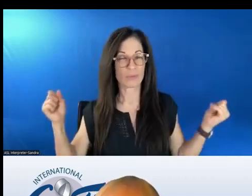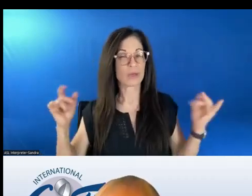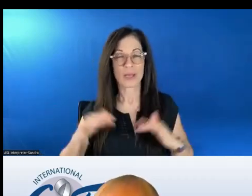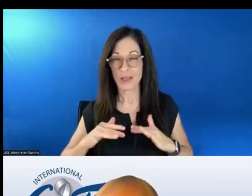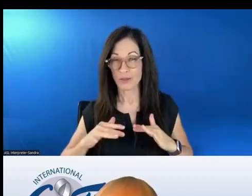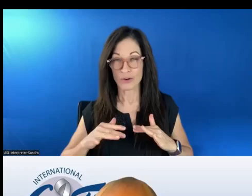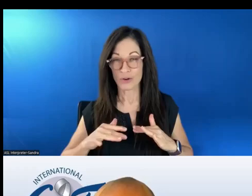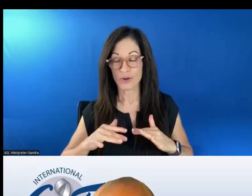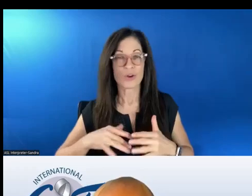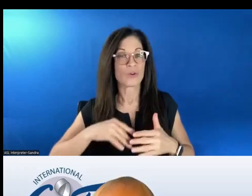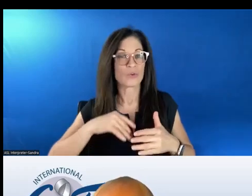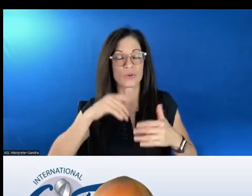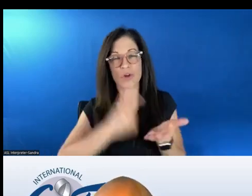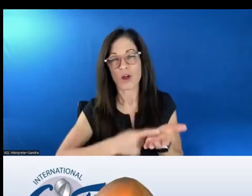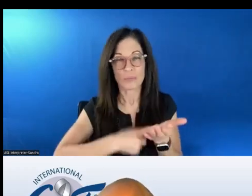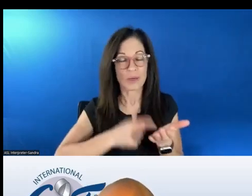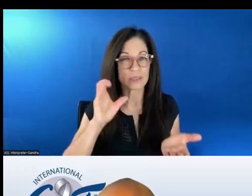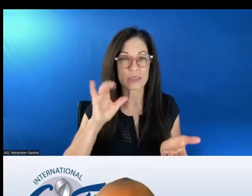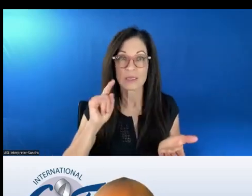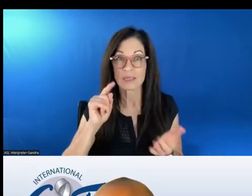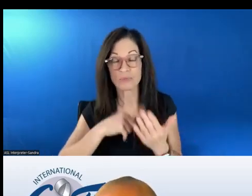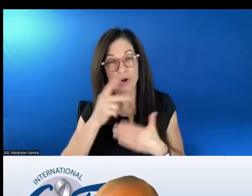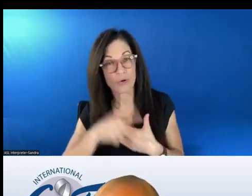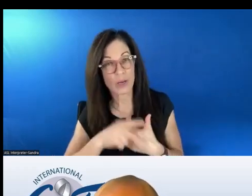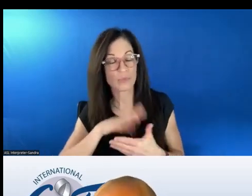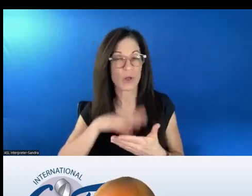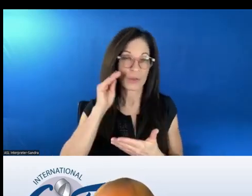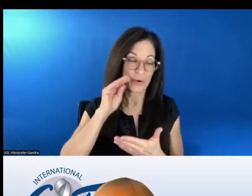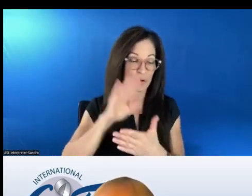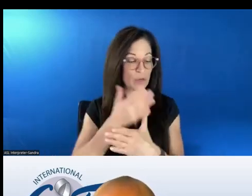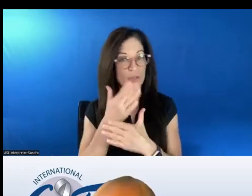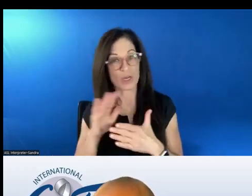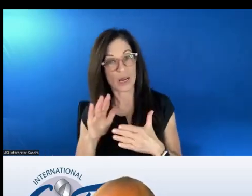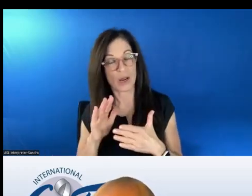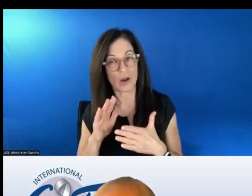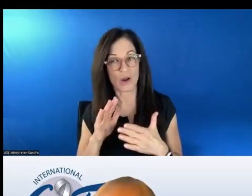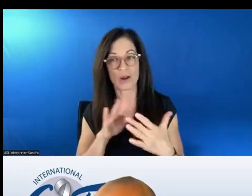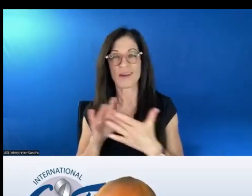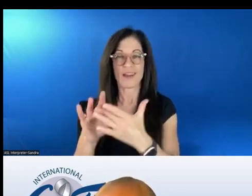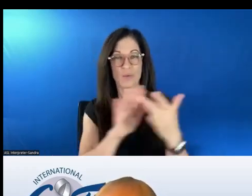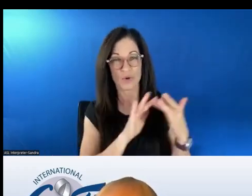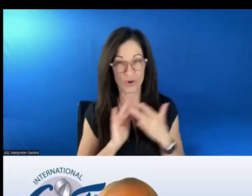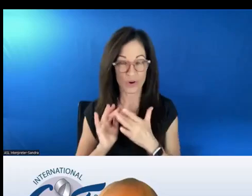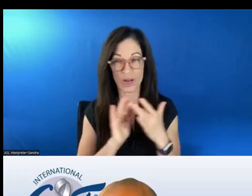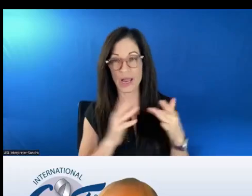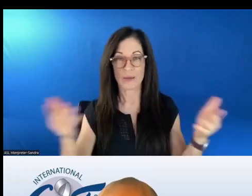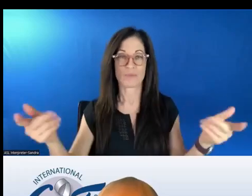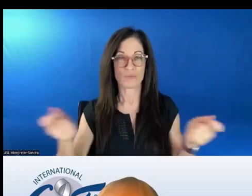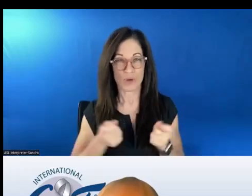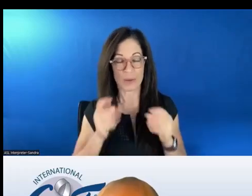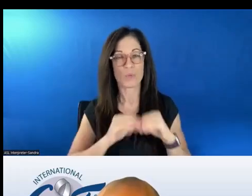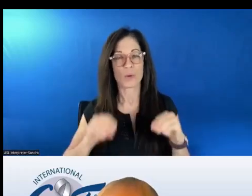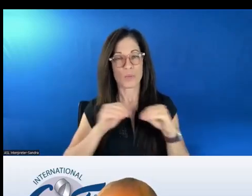to talk about CIT programs, to learn, to share, to network and bring more and more